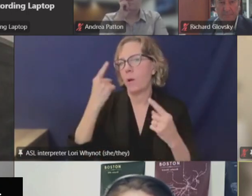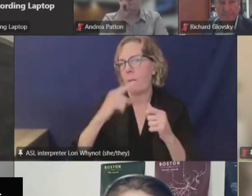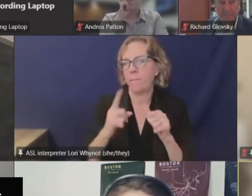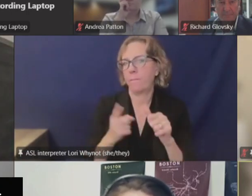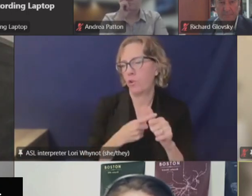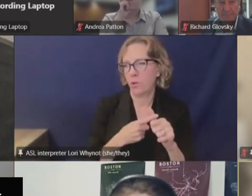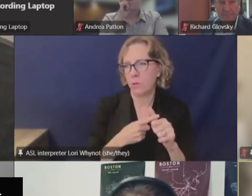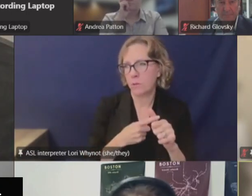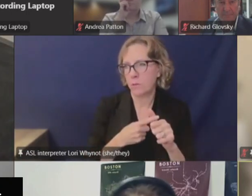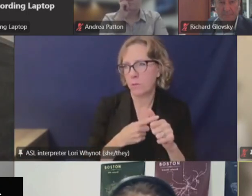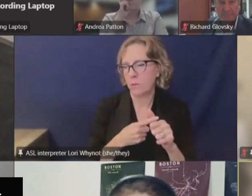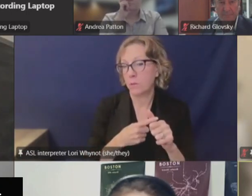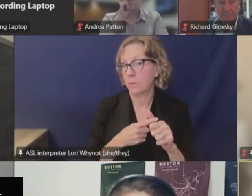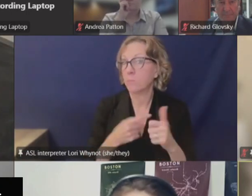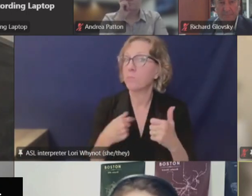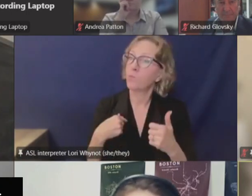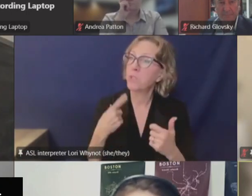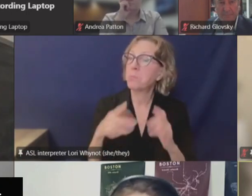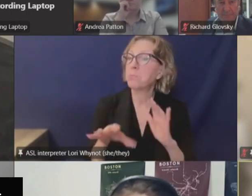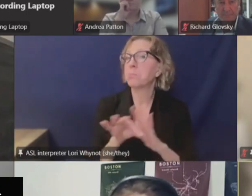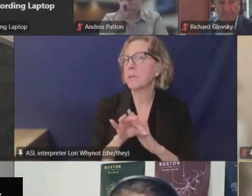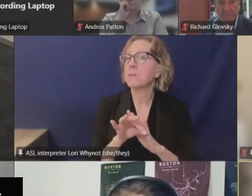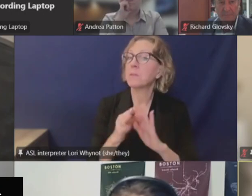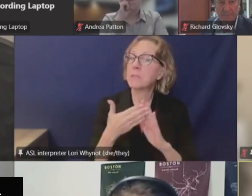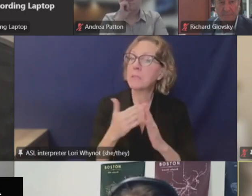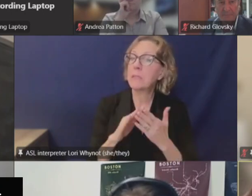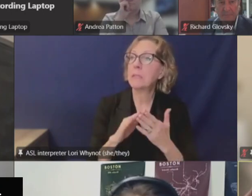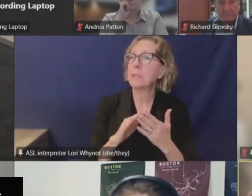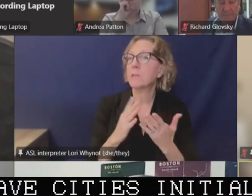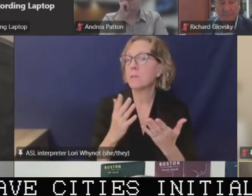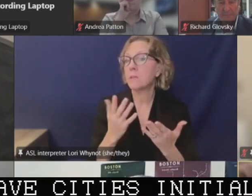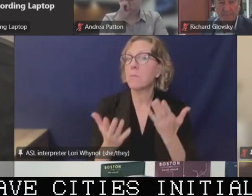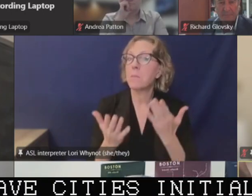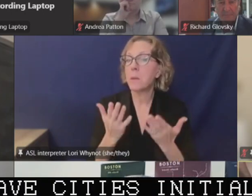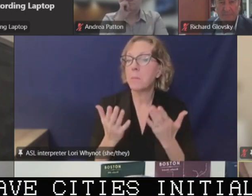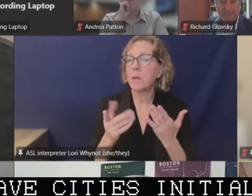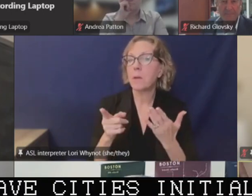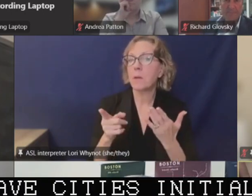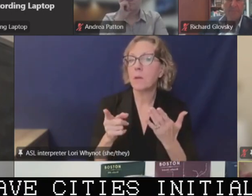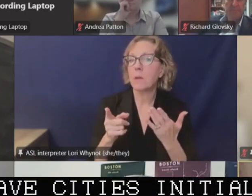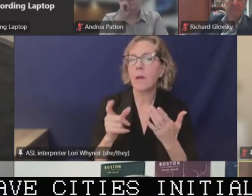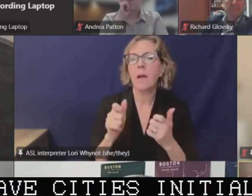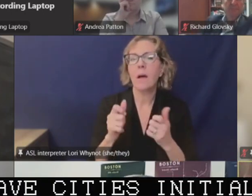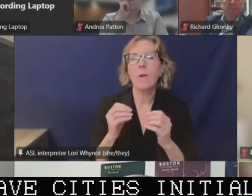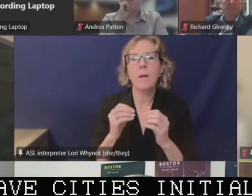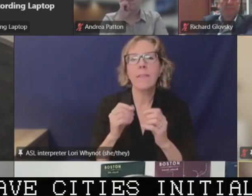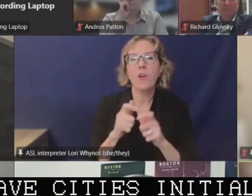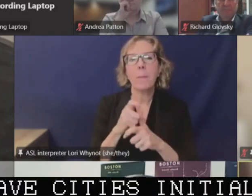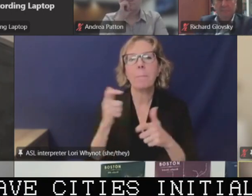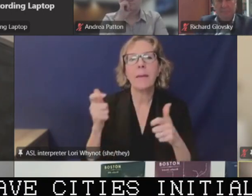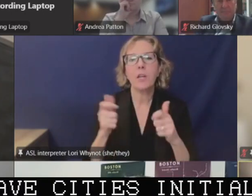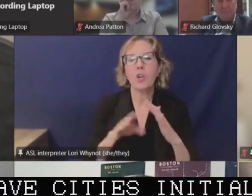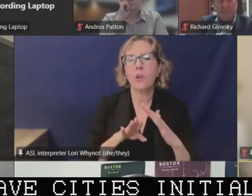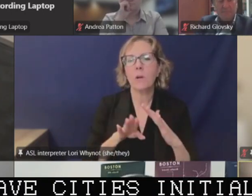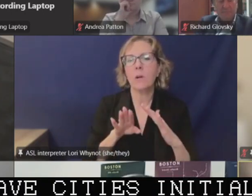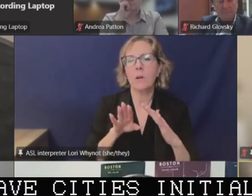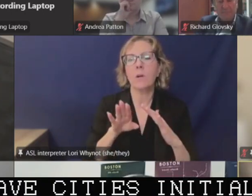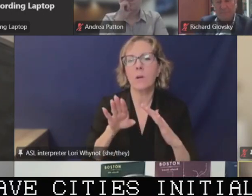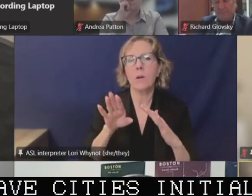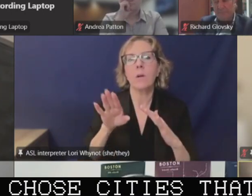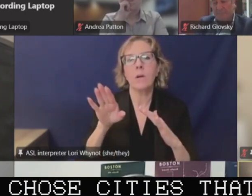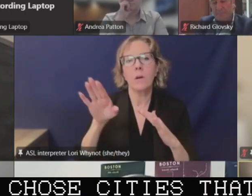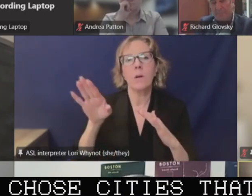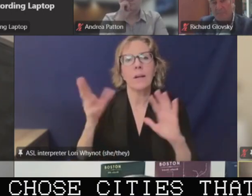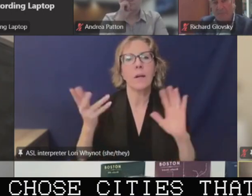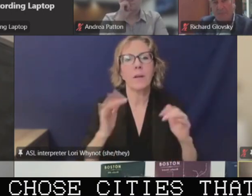chose cities that actually are on a slightly bigger trajectory than Boston, and those that are